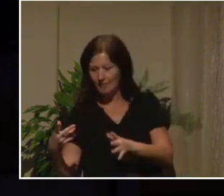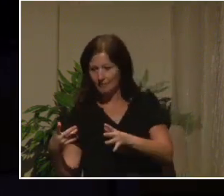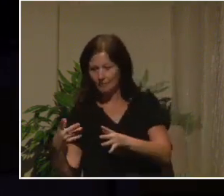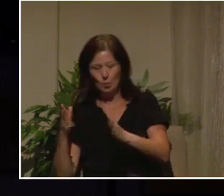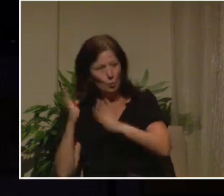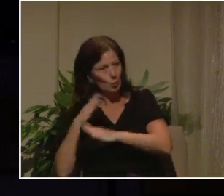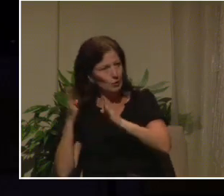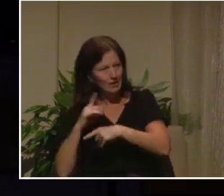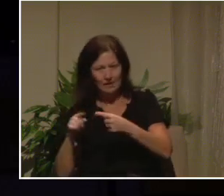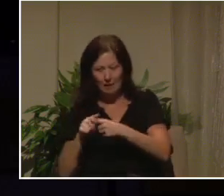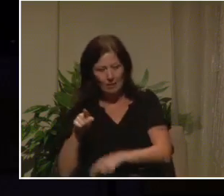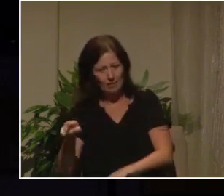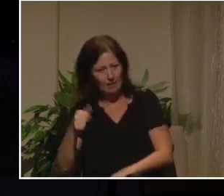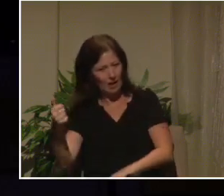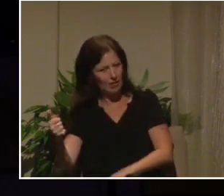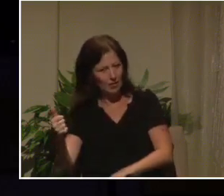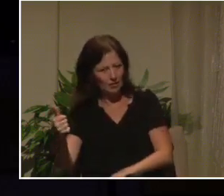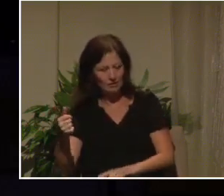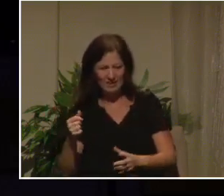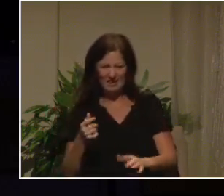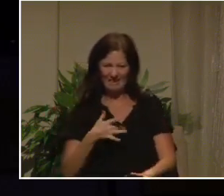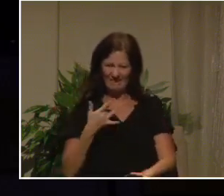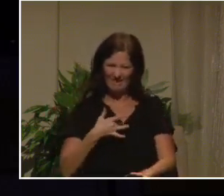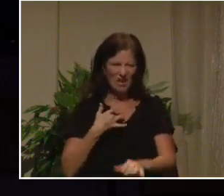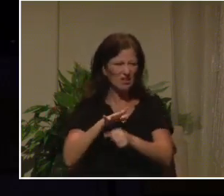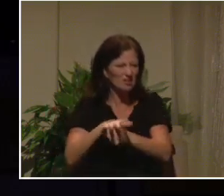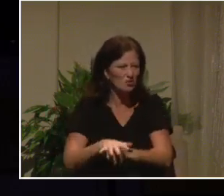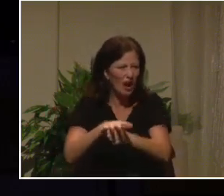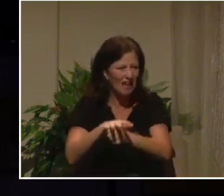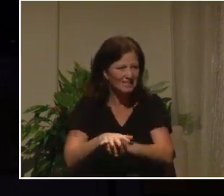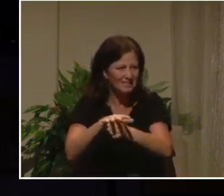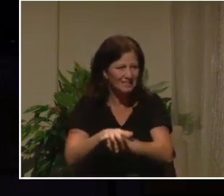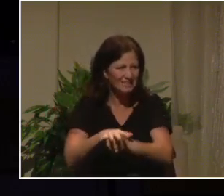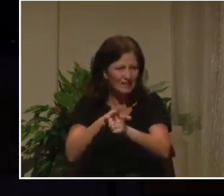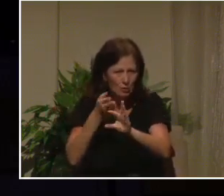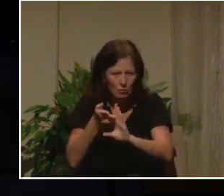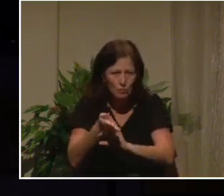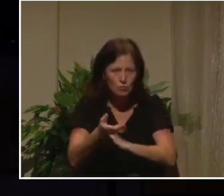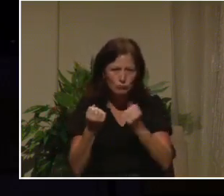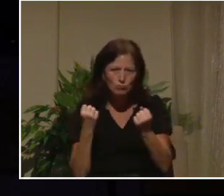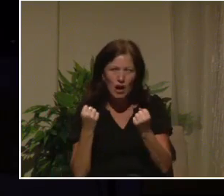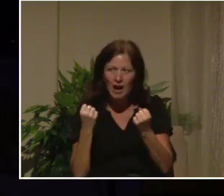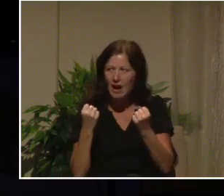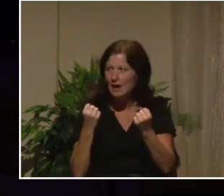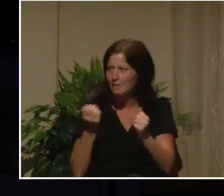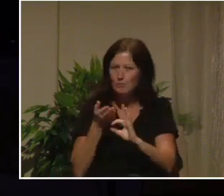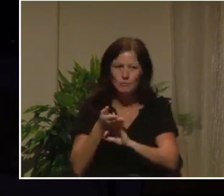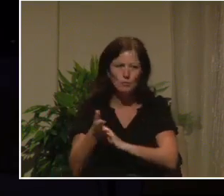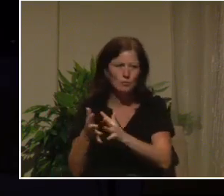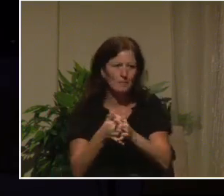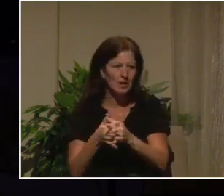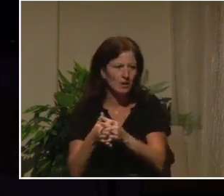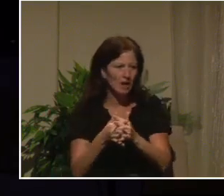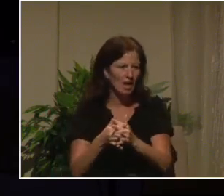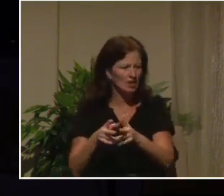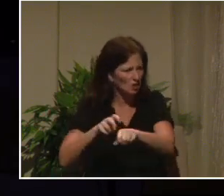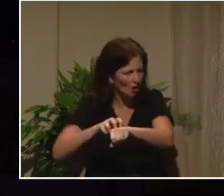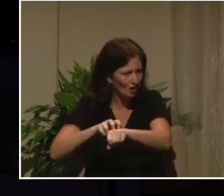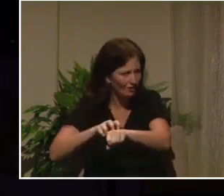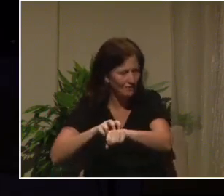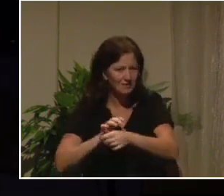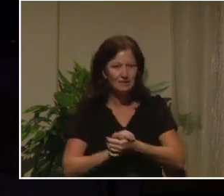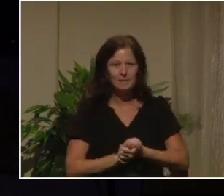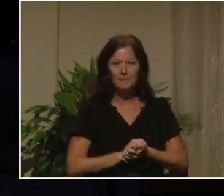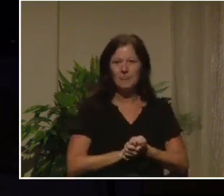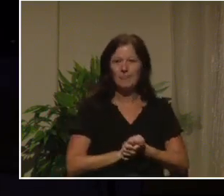and there are feelings of catastrophe depending on who you are. You know, it's interesting. There are actually